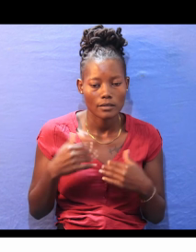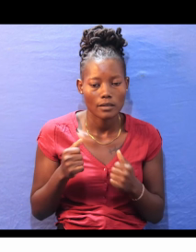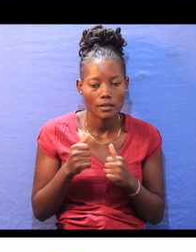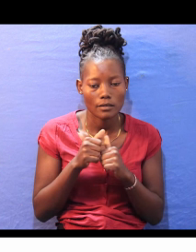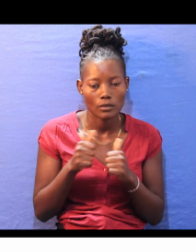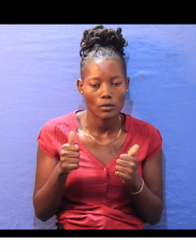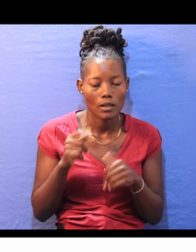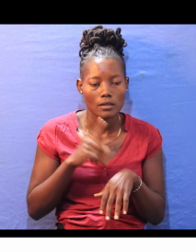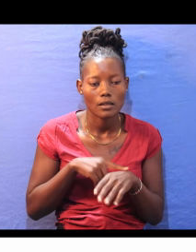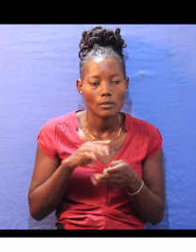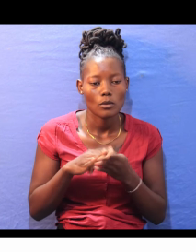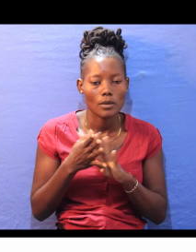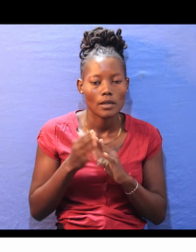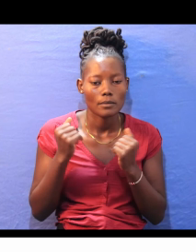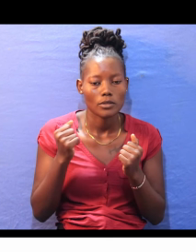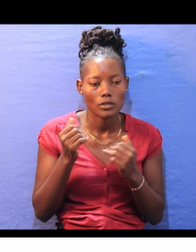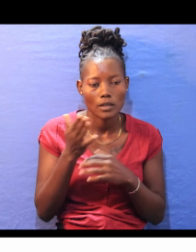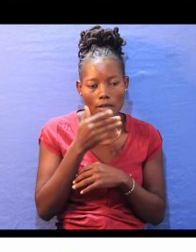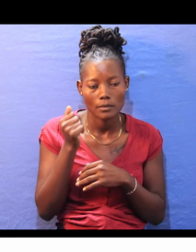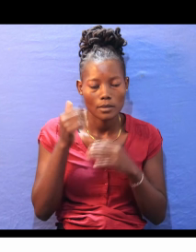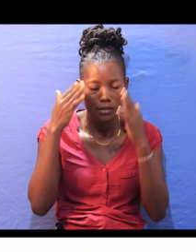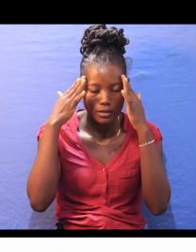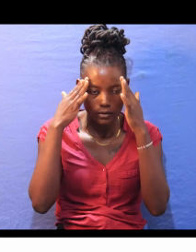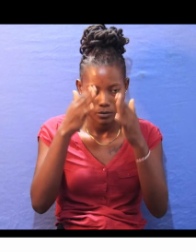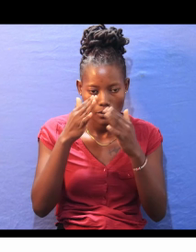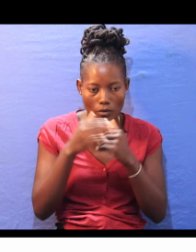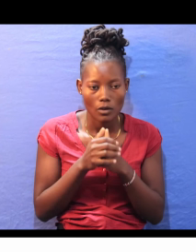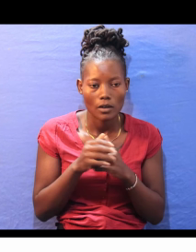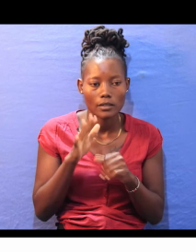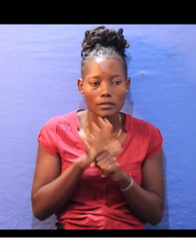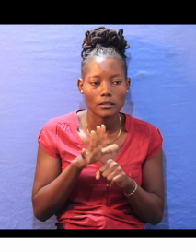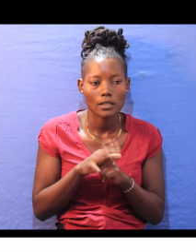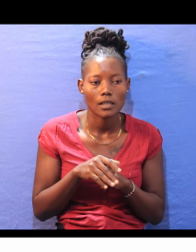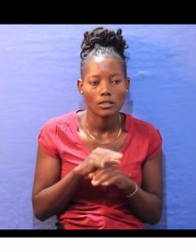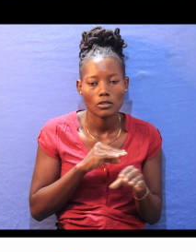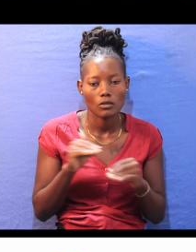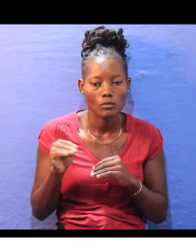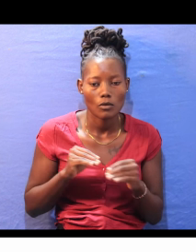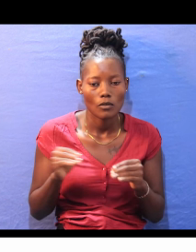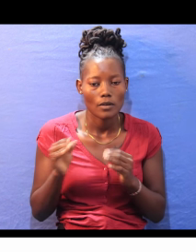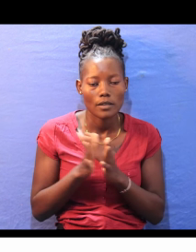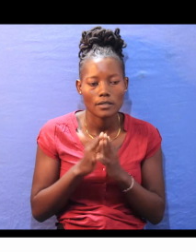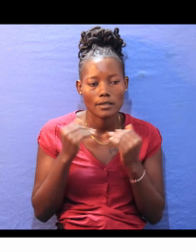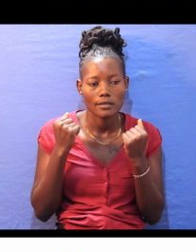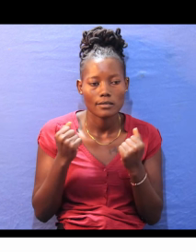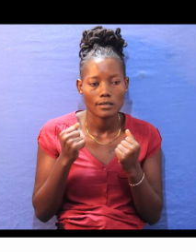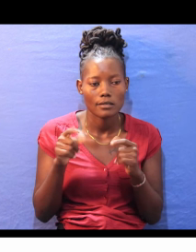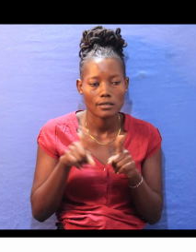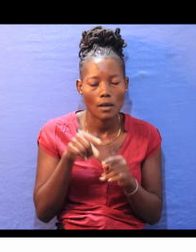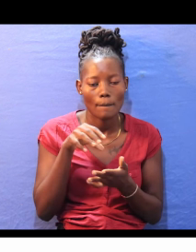as we get stronger and better, we will be focusing very much on movement and strength of movement and